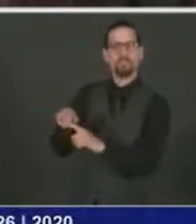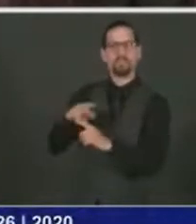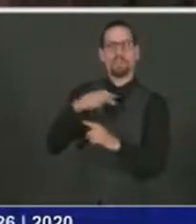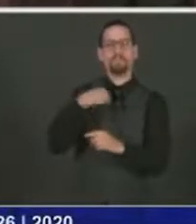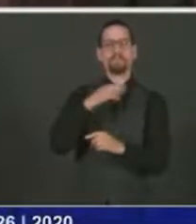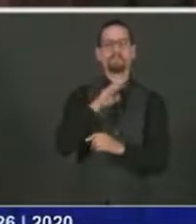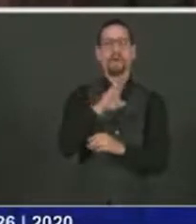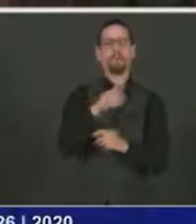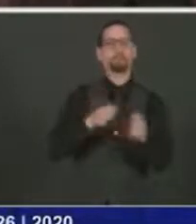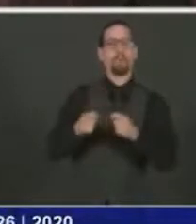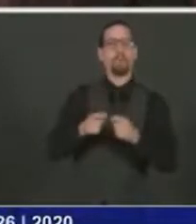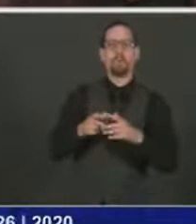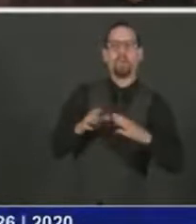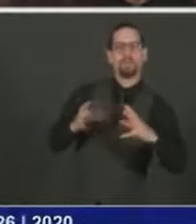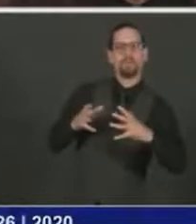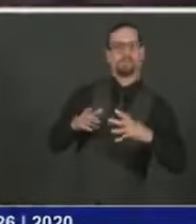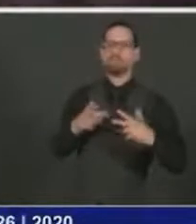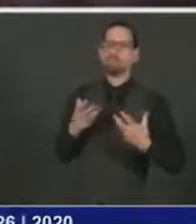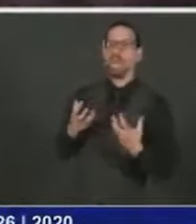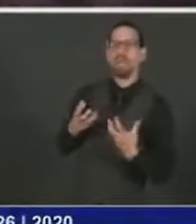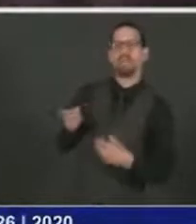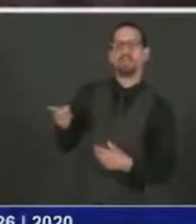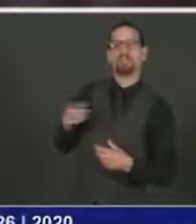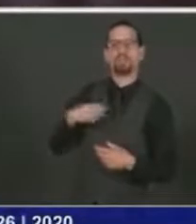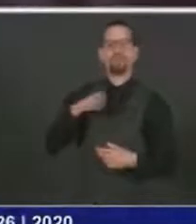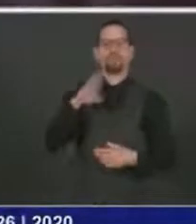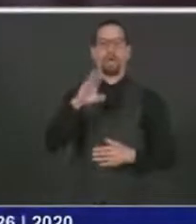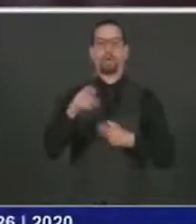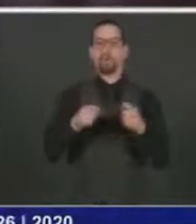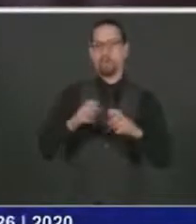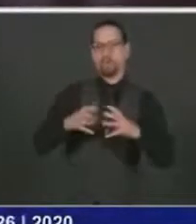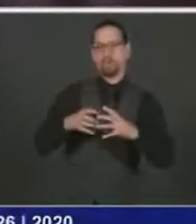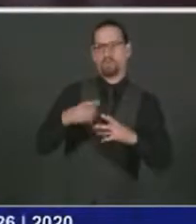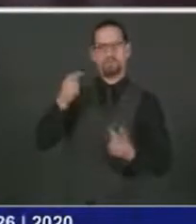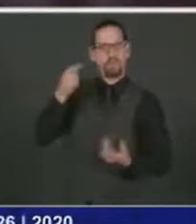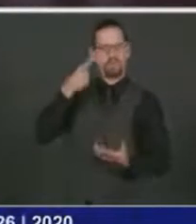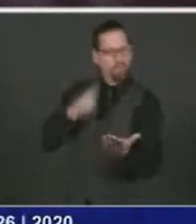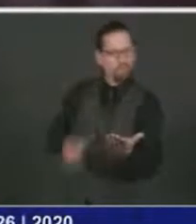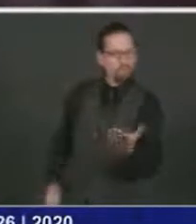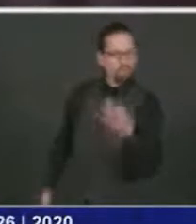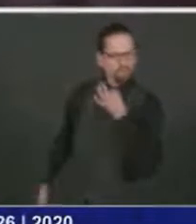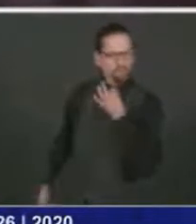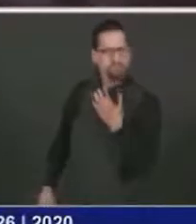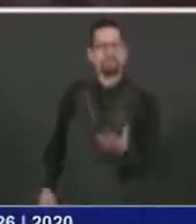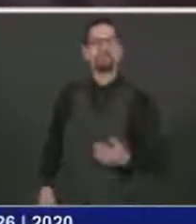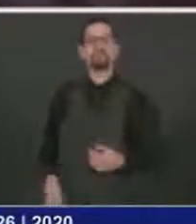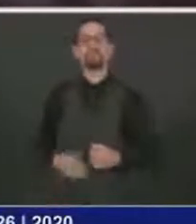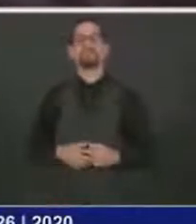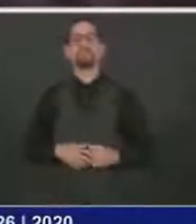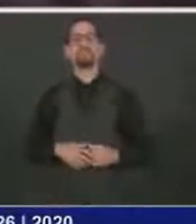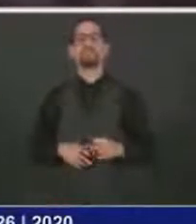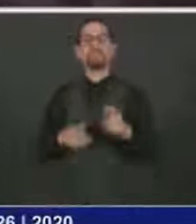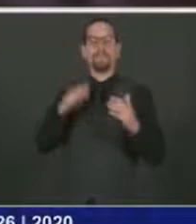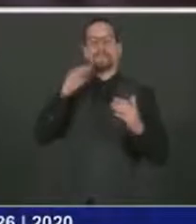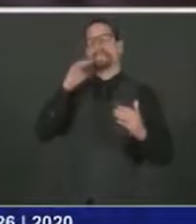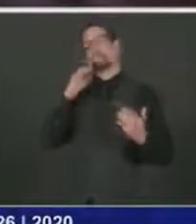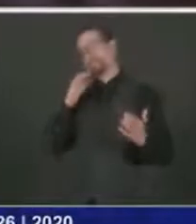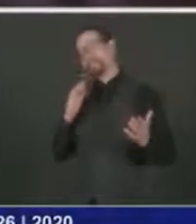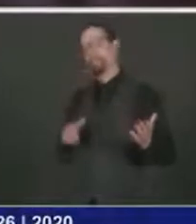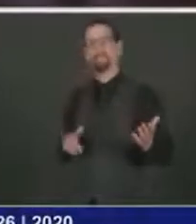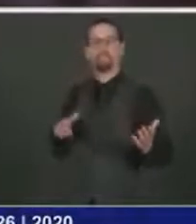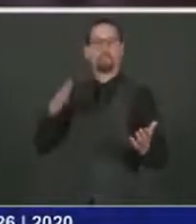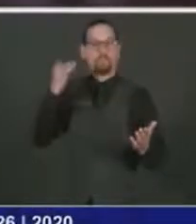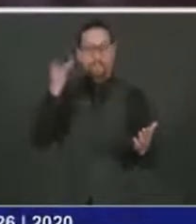people in Newport is to have that statue removed. Any thoughts on that? Yeah. I'm smiling because I always go to the